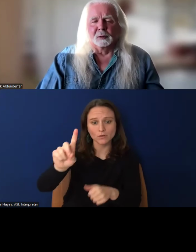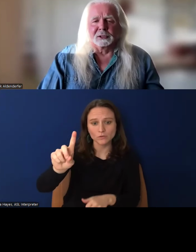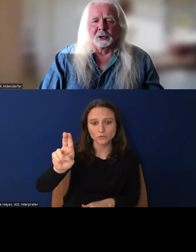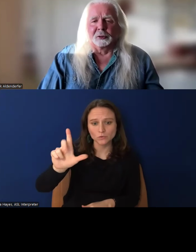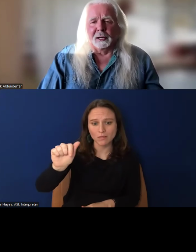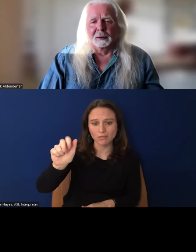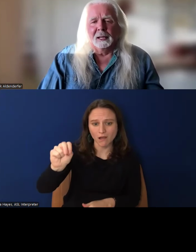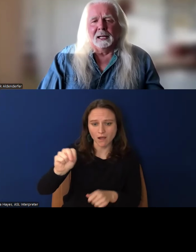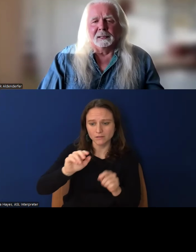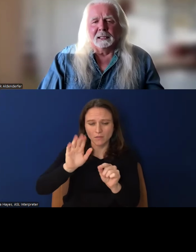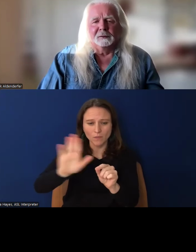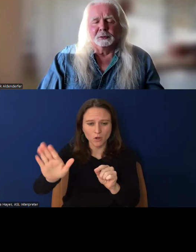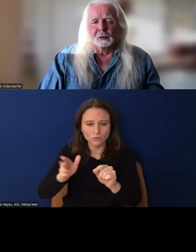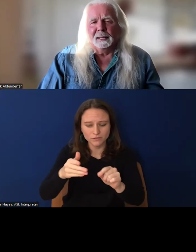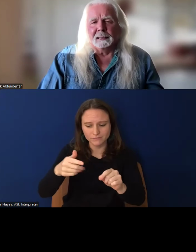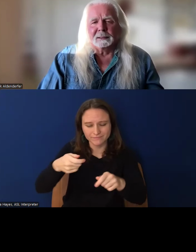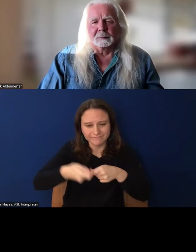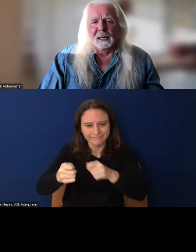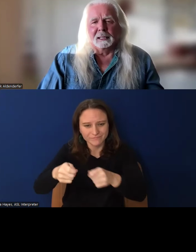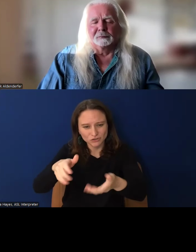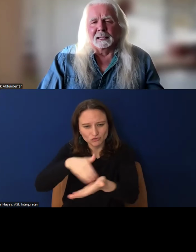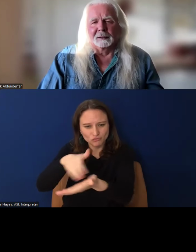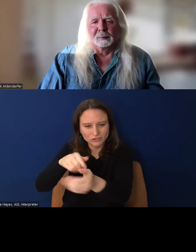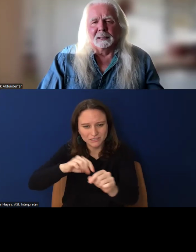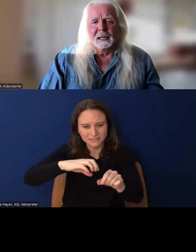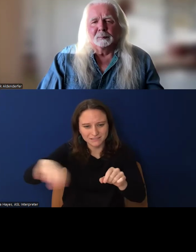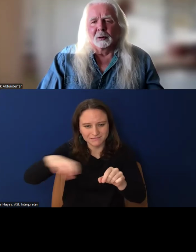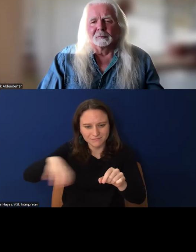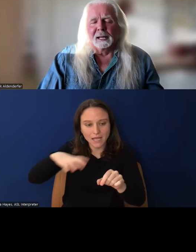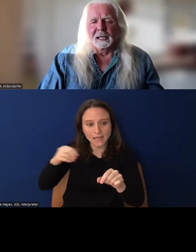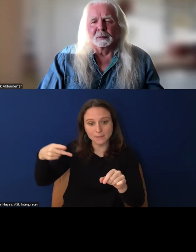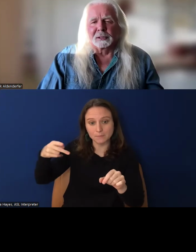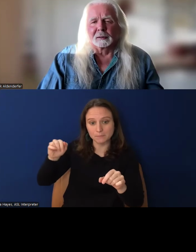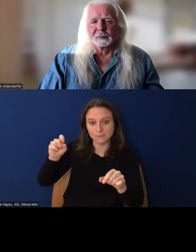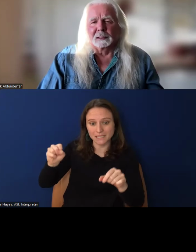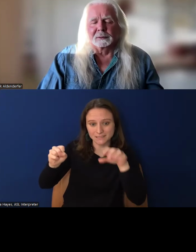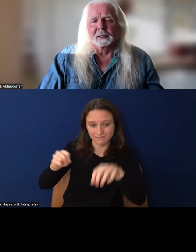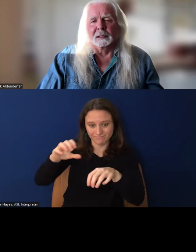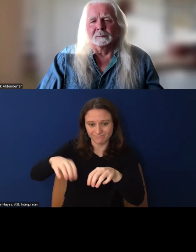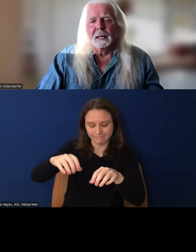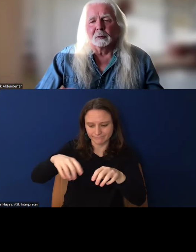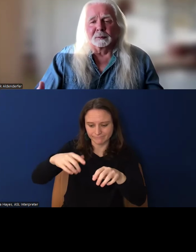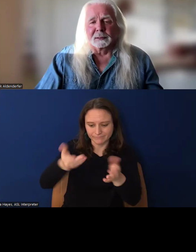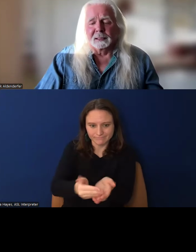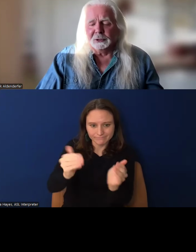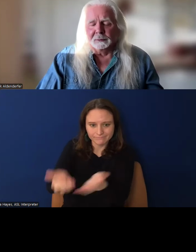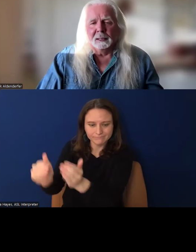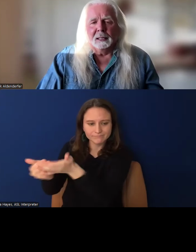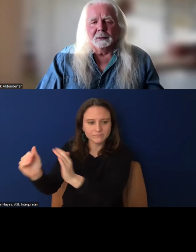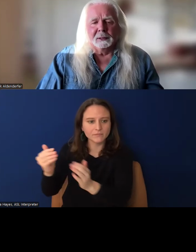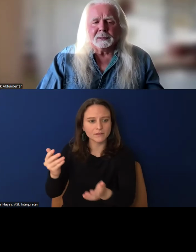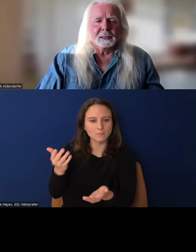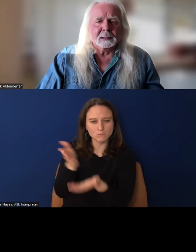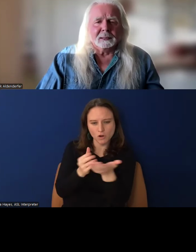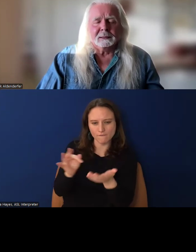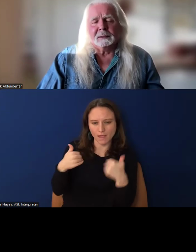that we saw there and the individual pits that might in fact have been part of an animal sacrifice representation,